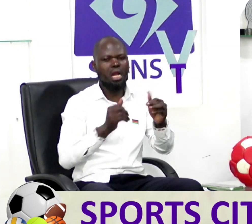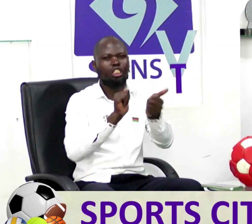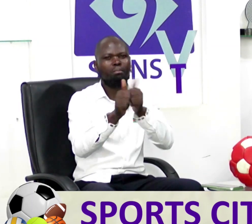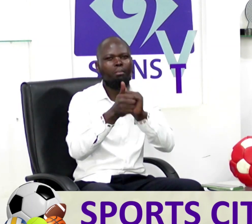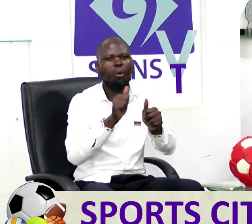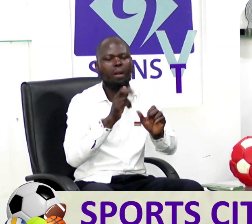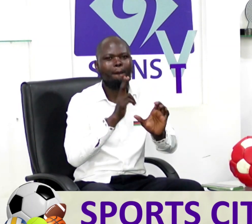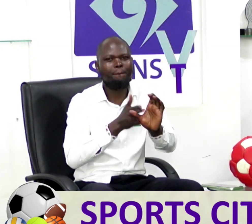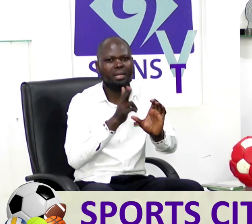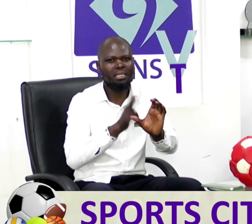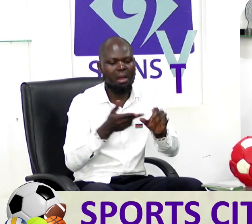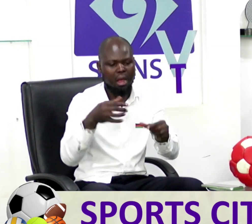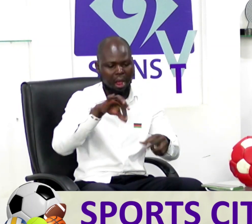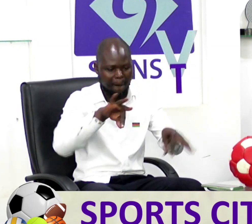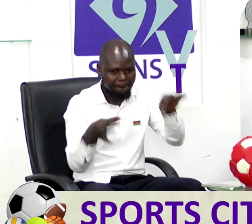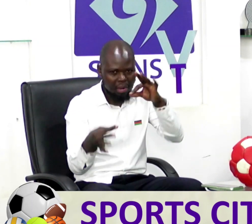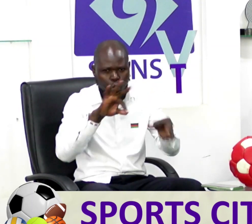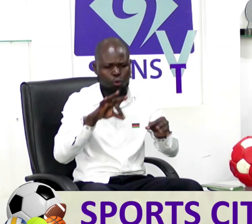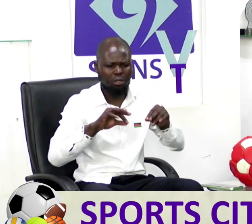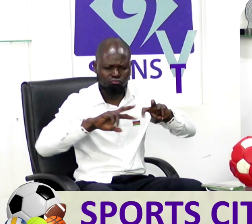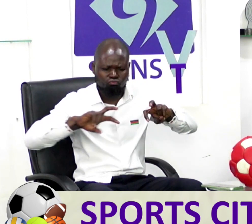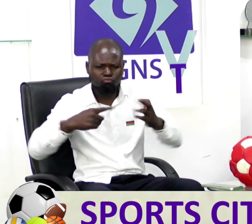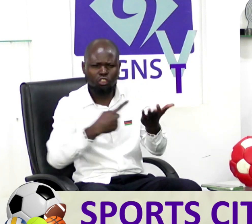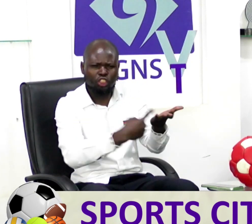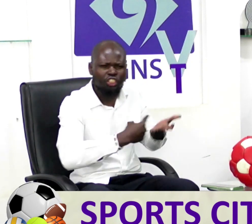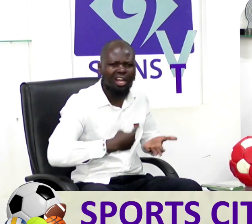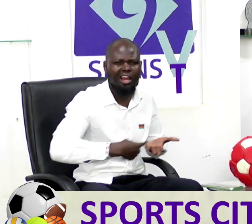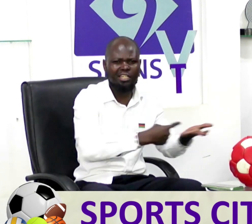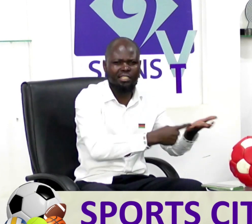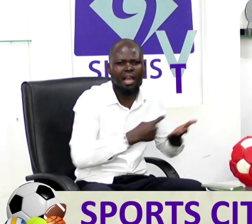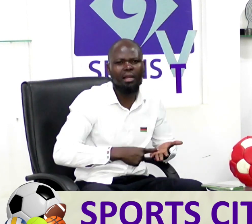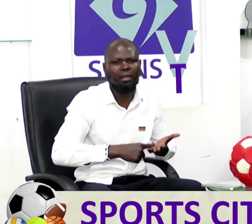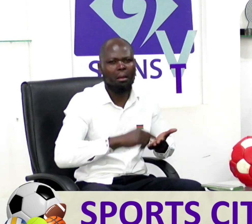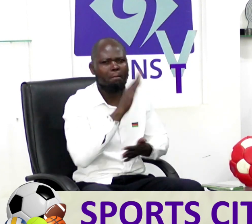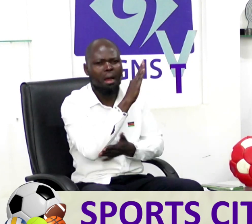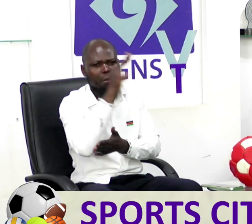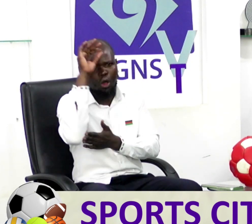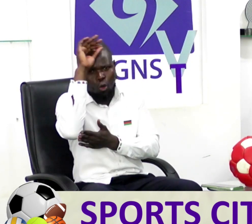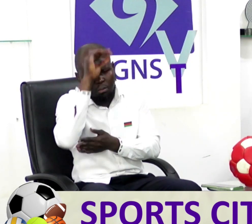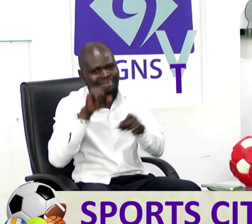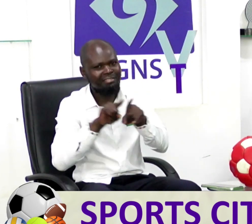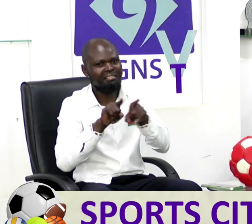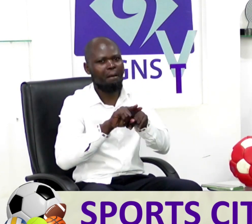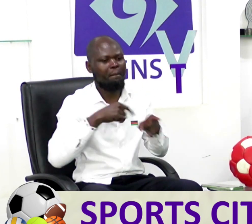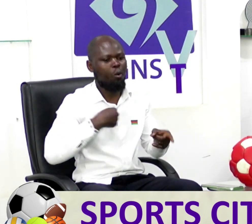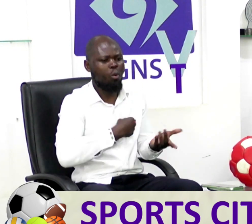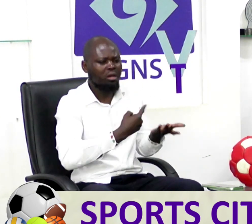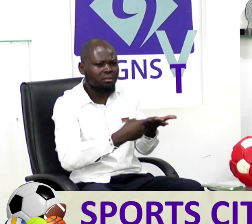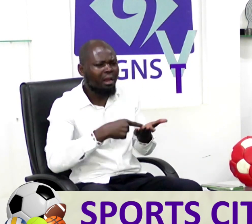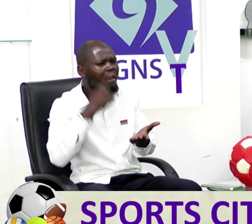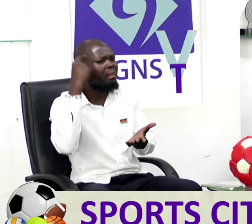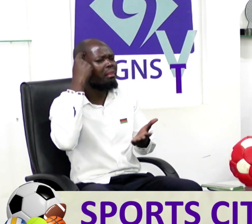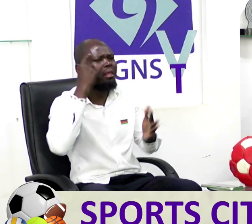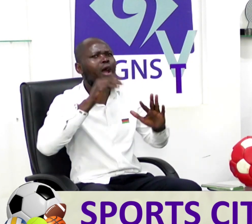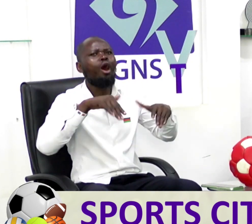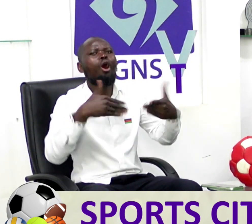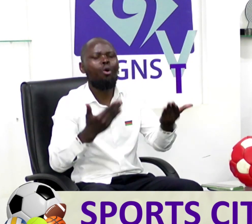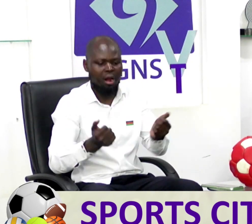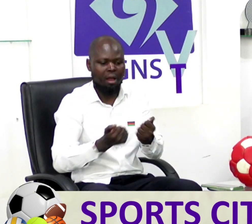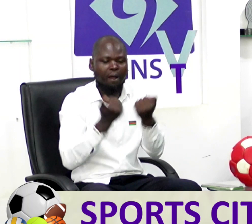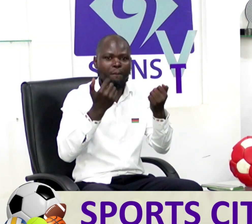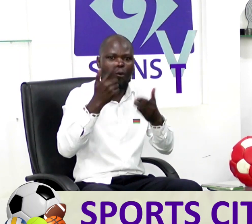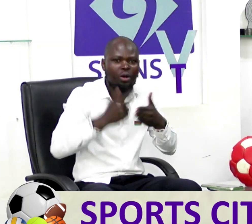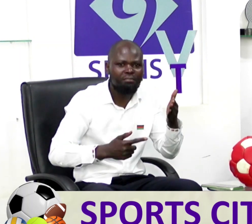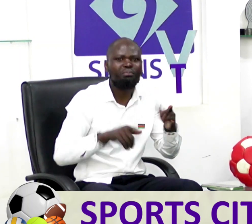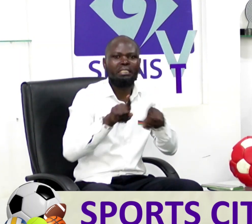but for now we have a lot of actions, and we're gonna analyze and discuss a lot of action that happened